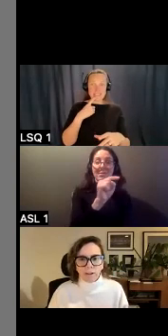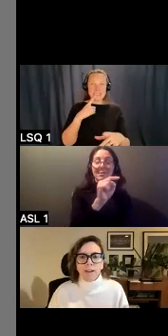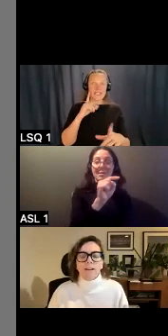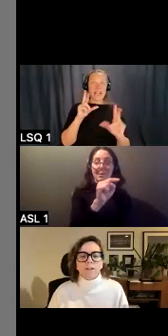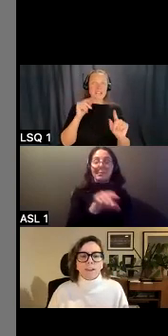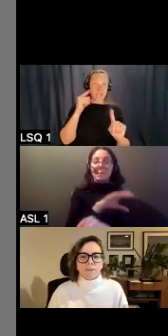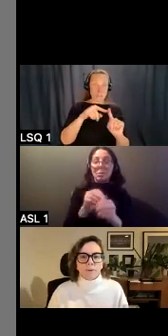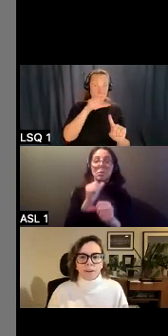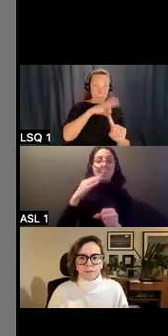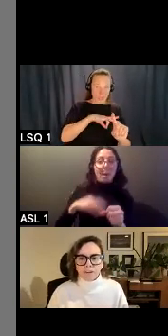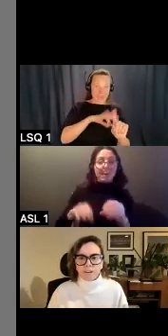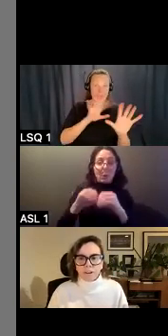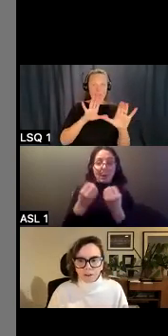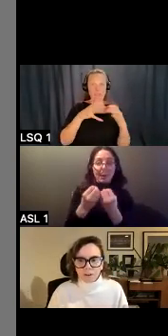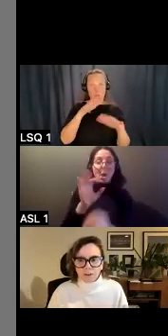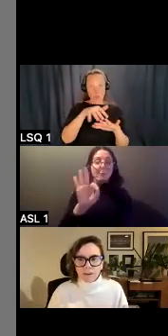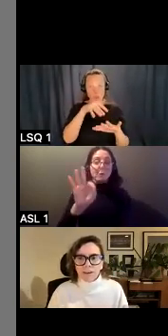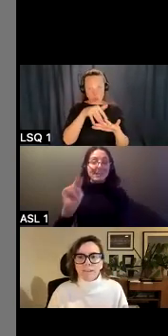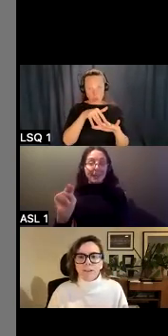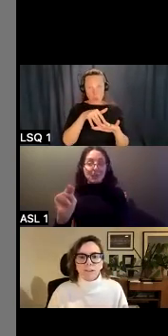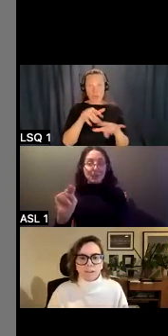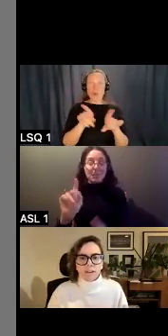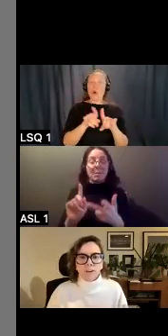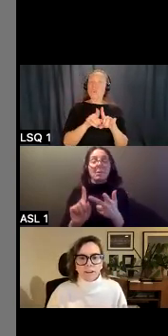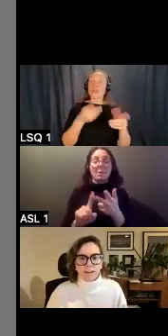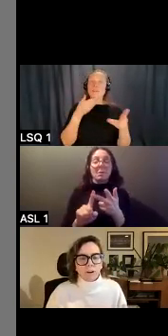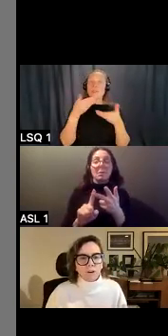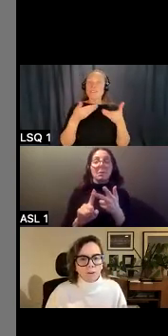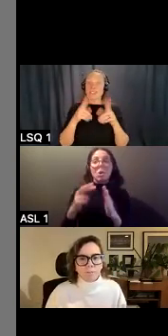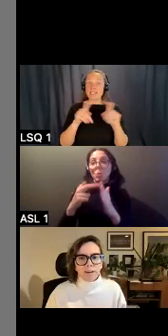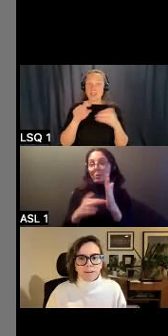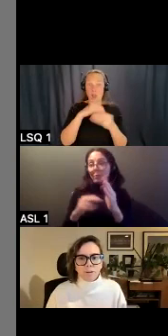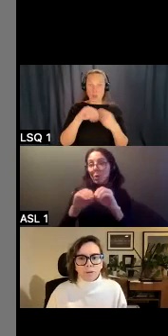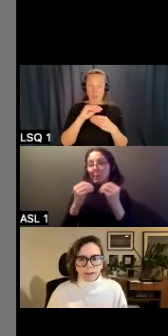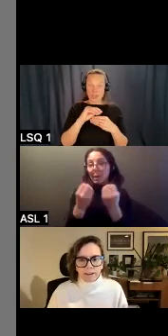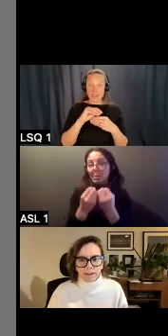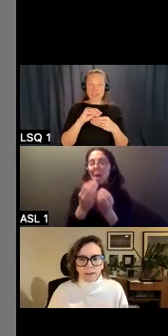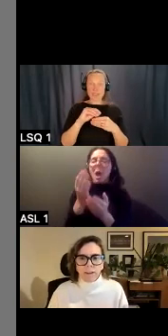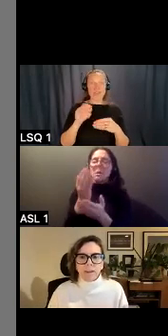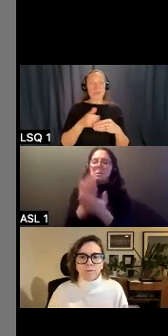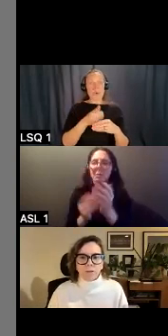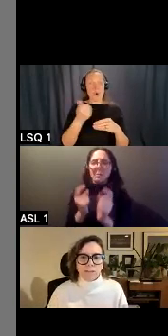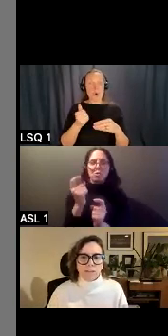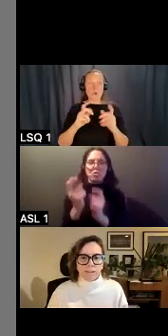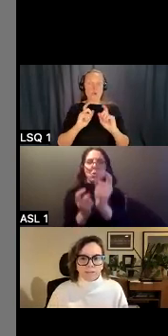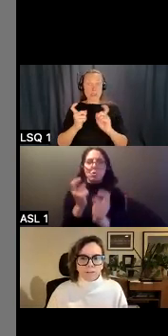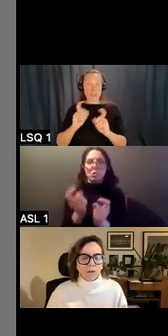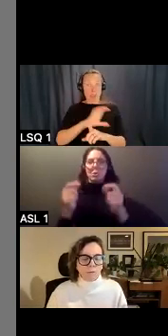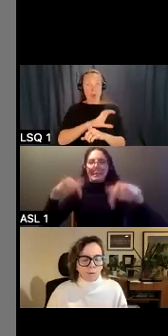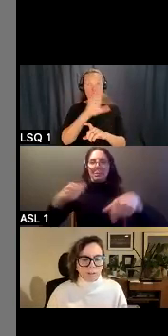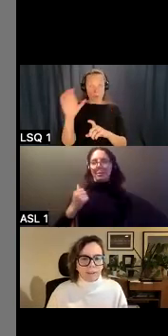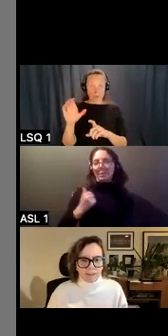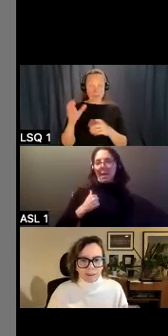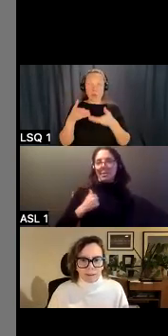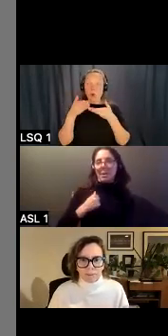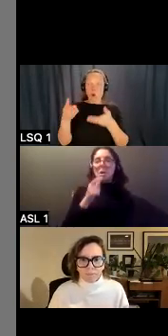nonprofit organizations, First Nations, registered organizations, and certain donors based in Canada that